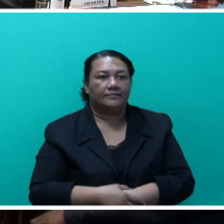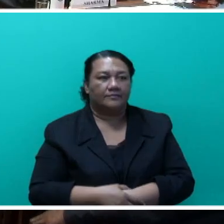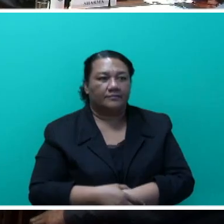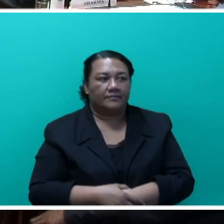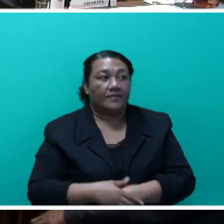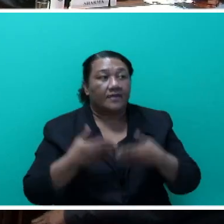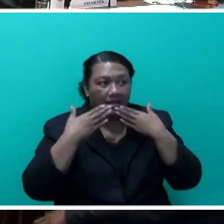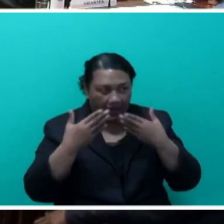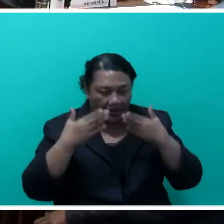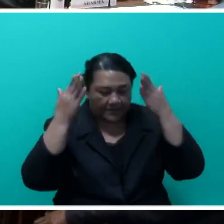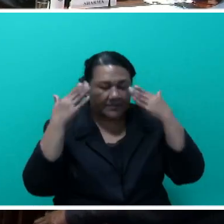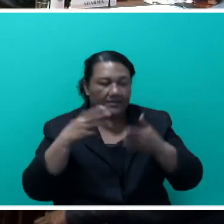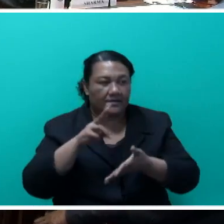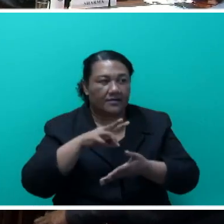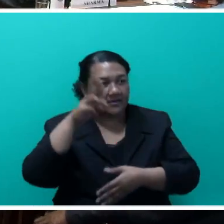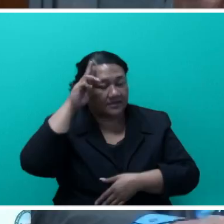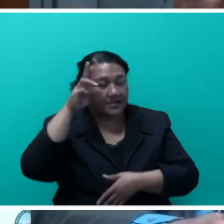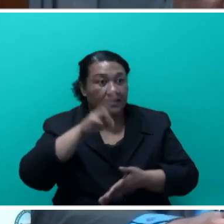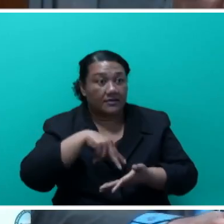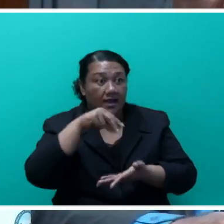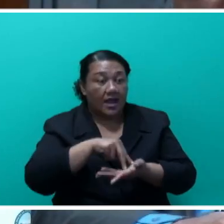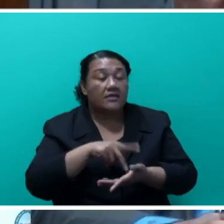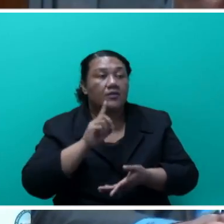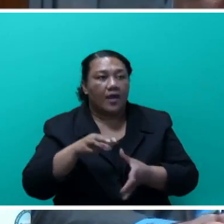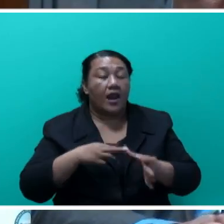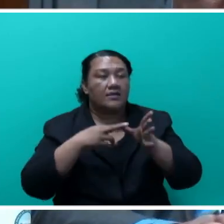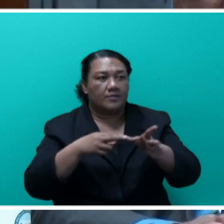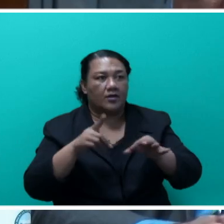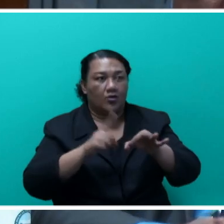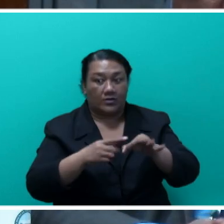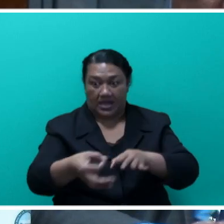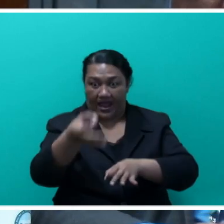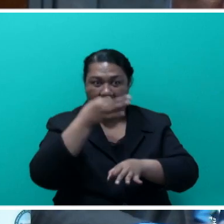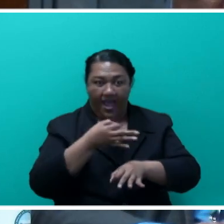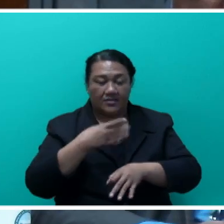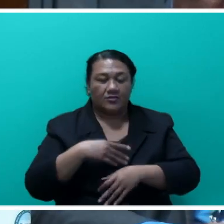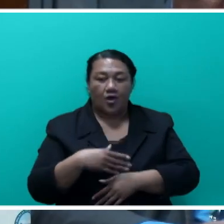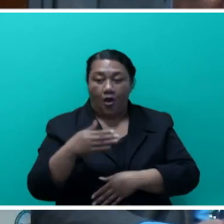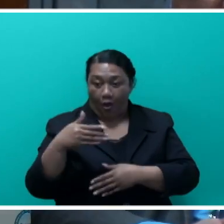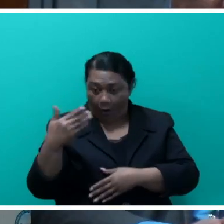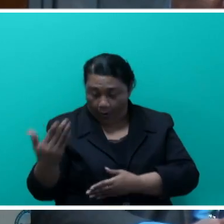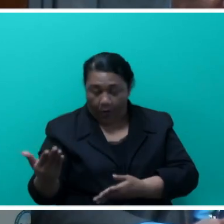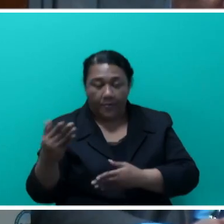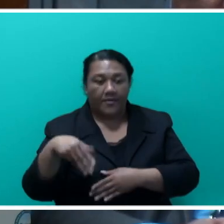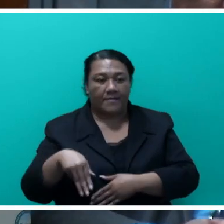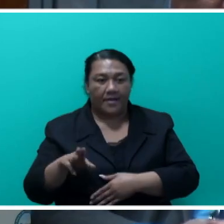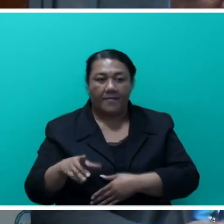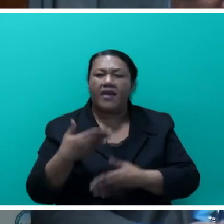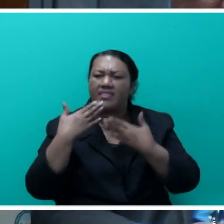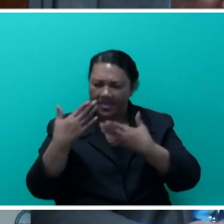Thank you, Mr. Speaker, sir. I rise to respond to the question asked by the Honourable Member, and I thank the Honourable Member for the